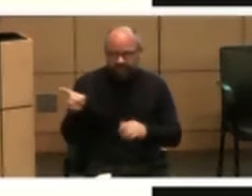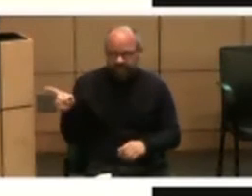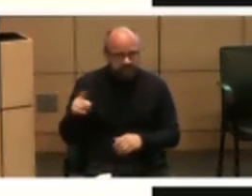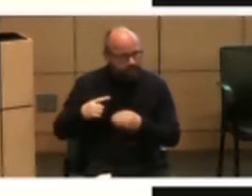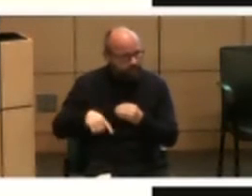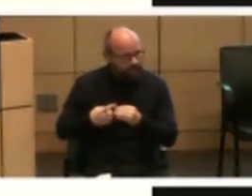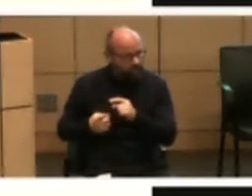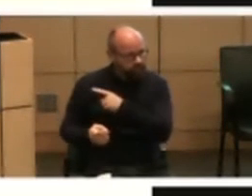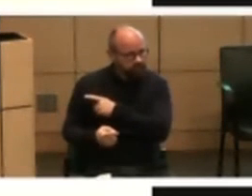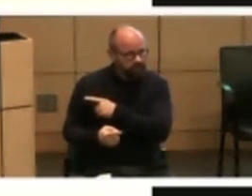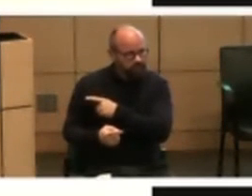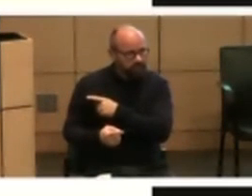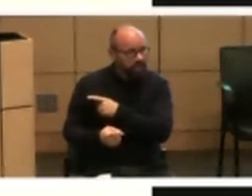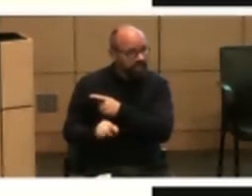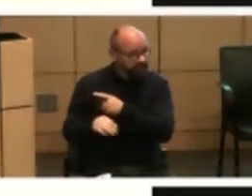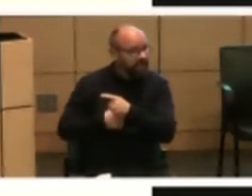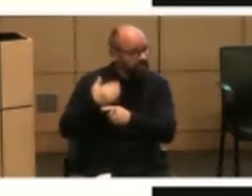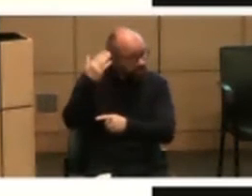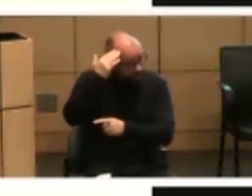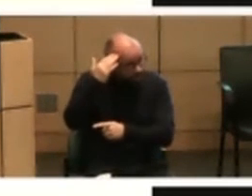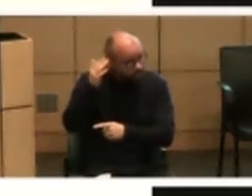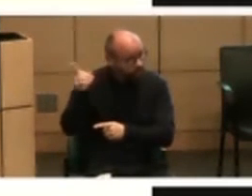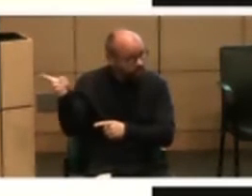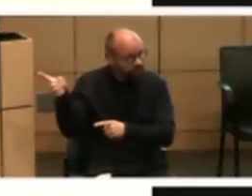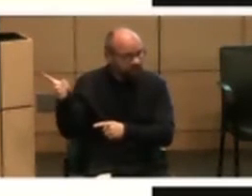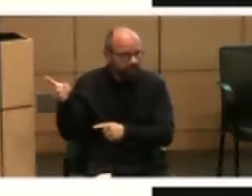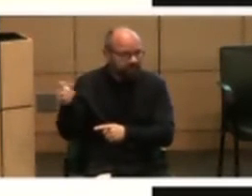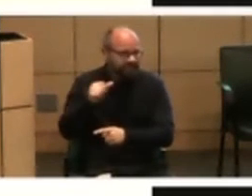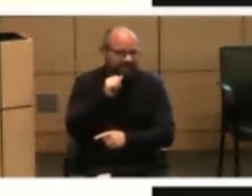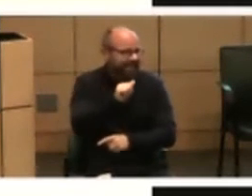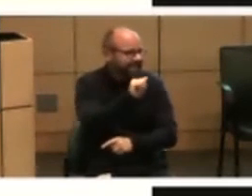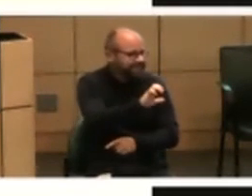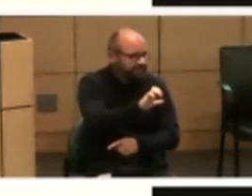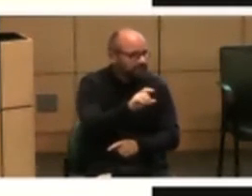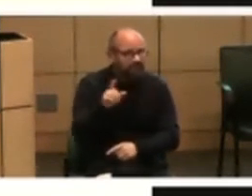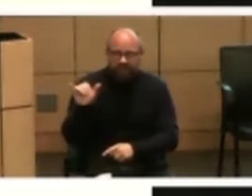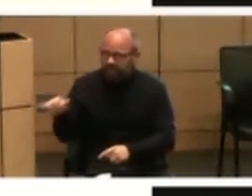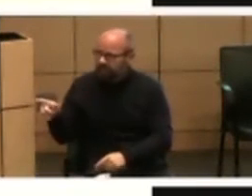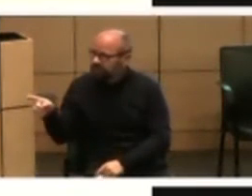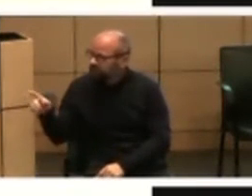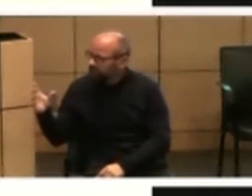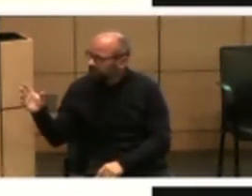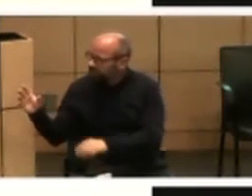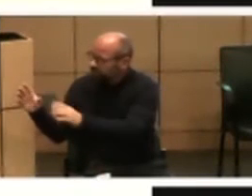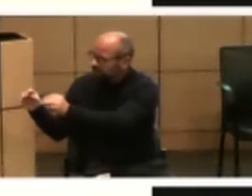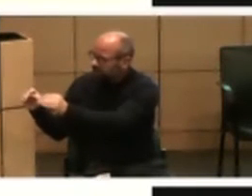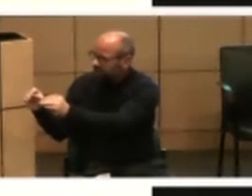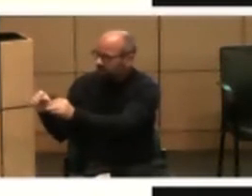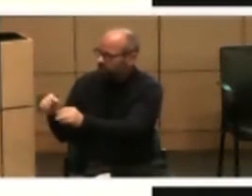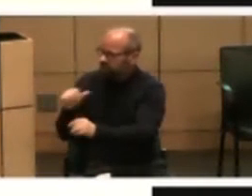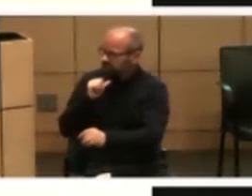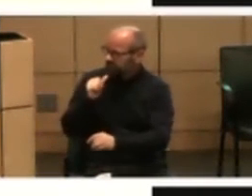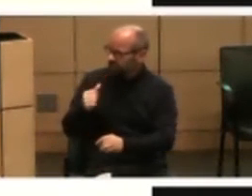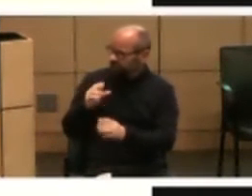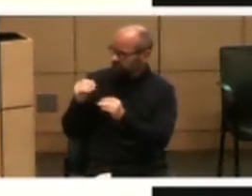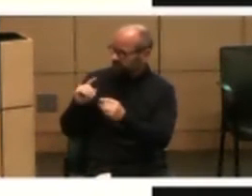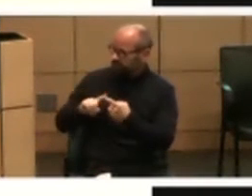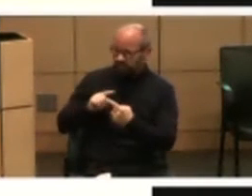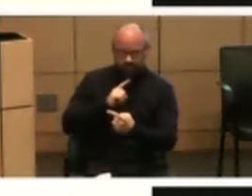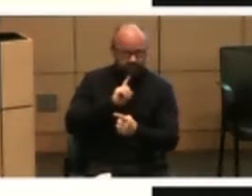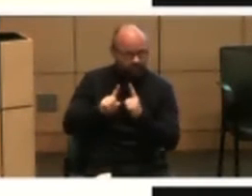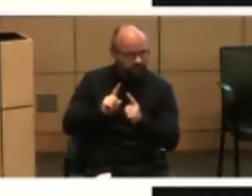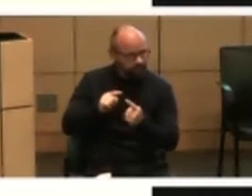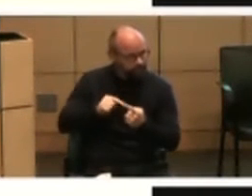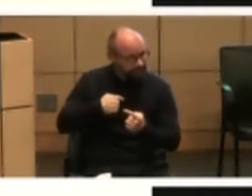say, oh, I don't want to pay attention to that. That's not relevant, but you have that information. It's like the brain gets that information and